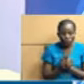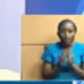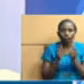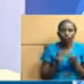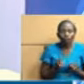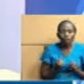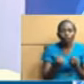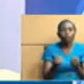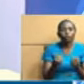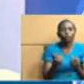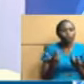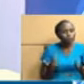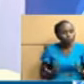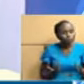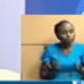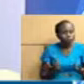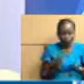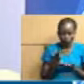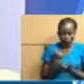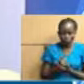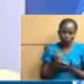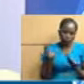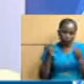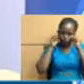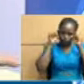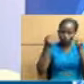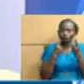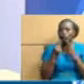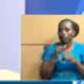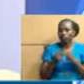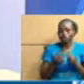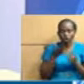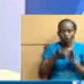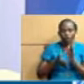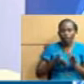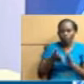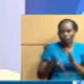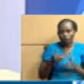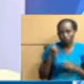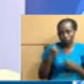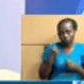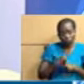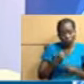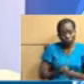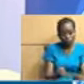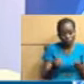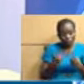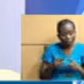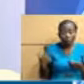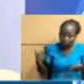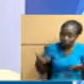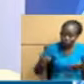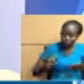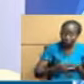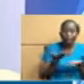glad the president is already addressing the issue of railway transport. It's like it, but this has been around, even the gauge has